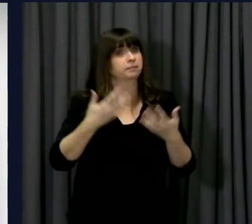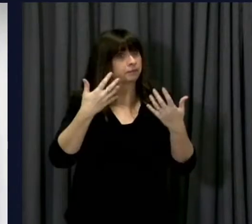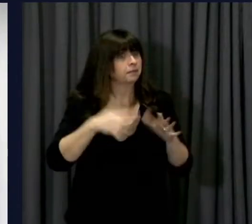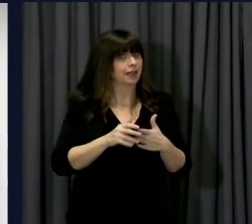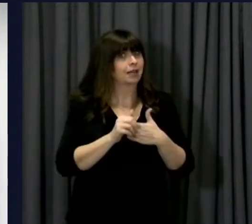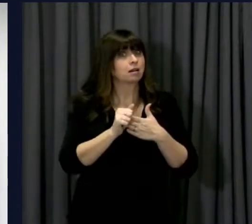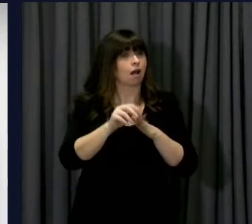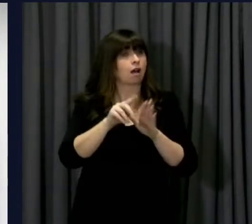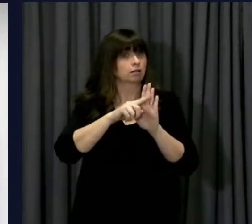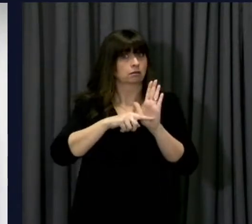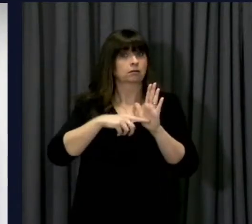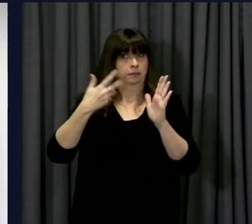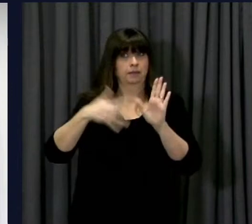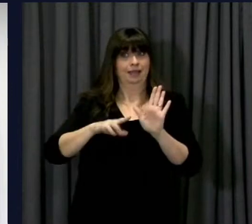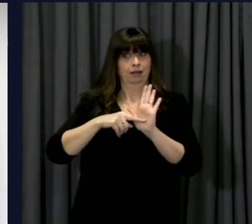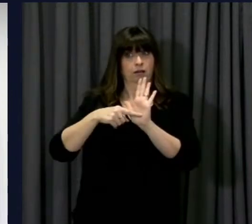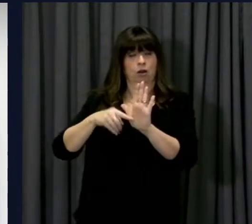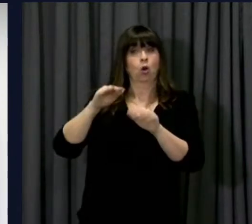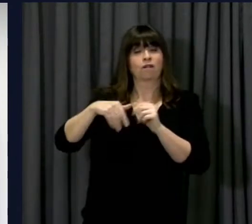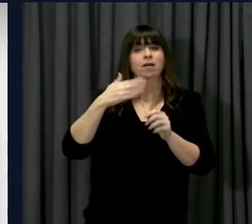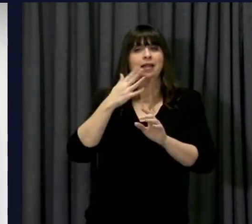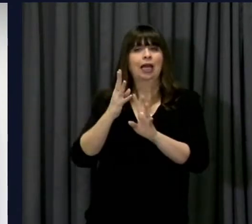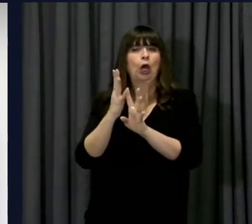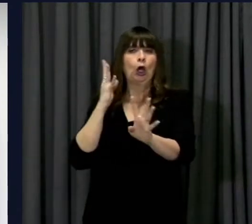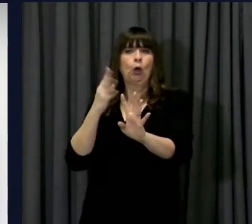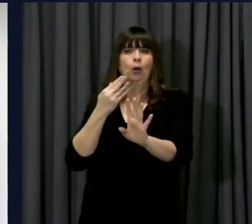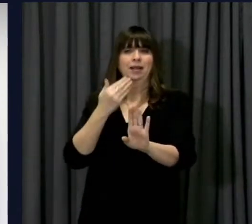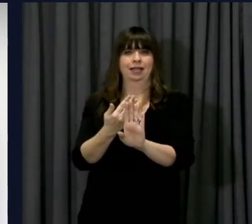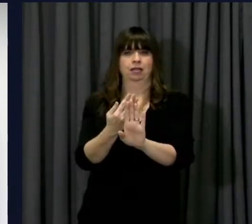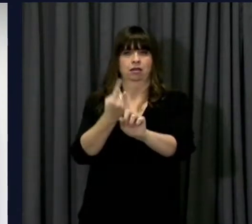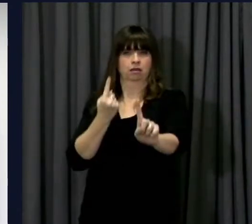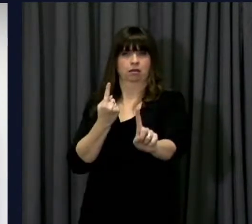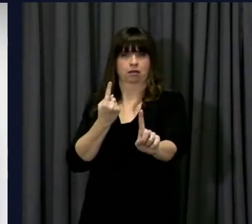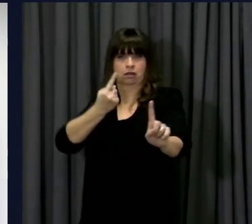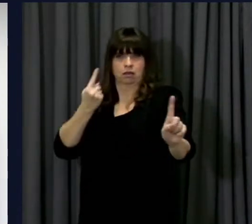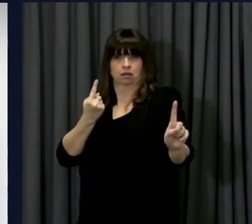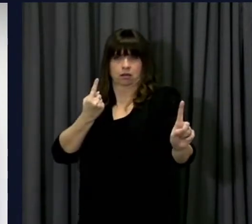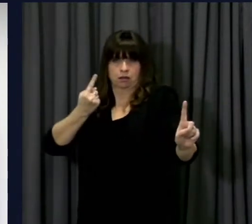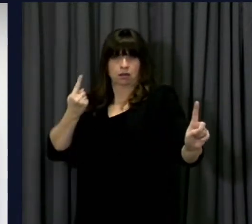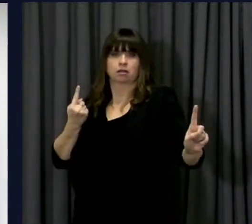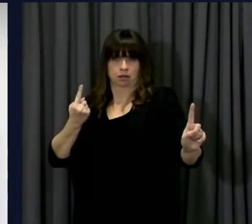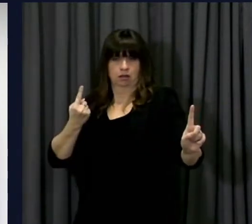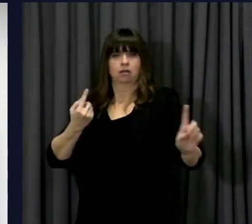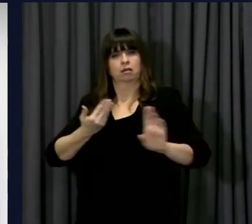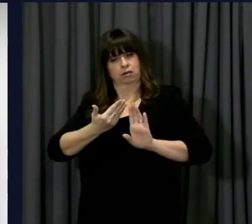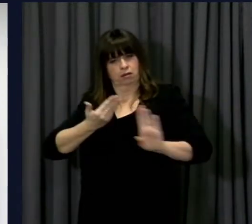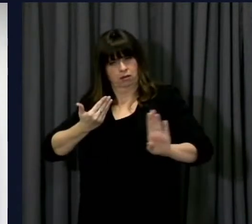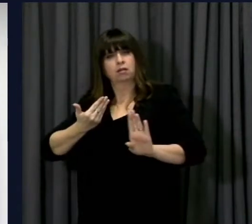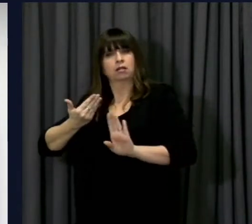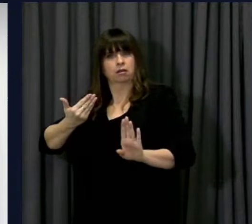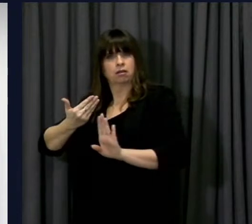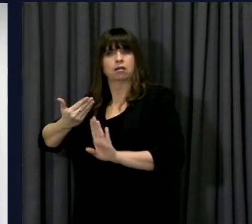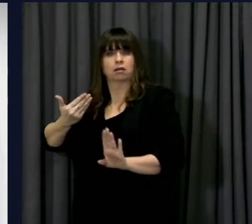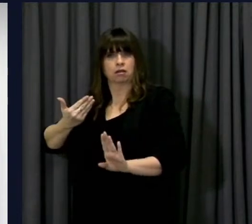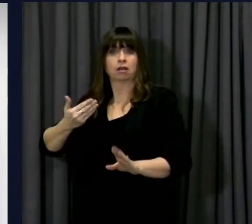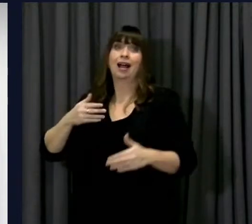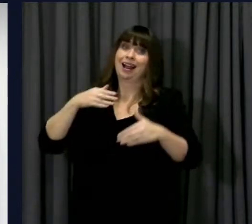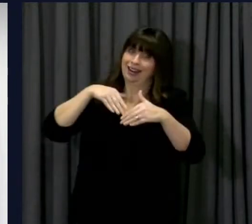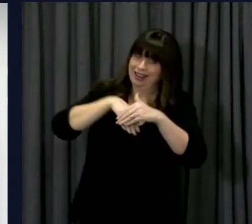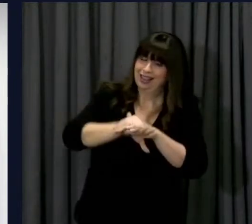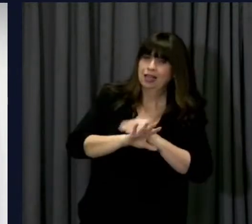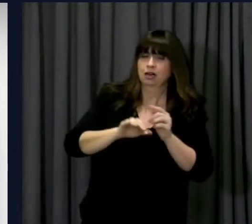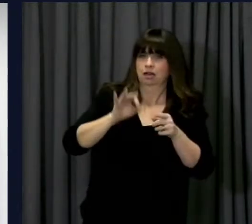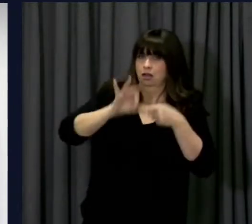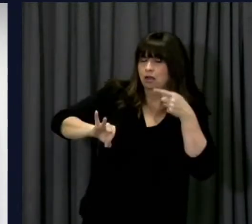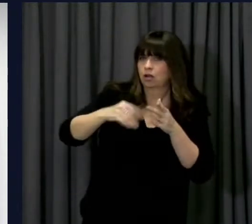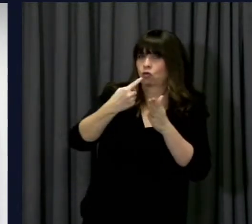issued both about the importance of social distancing while queuing and when in a vaccination centre, but also about trying to make arrangements for the time frame that